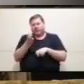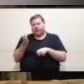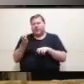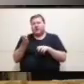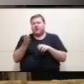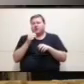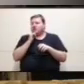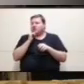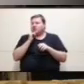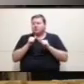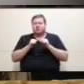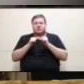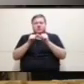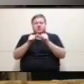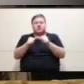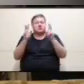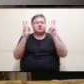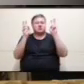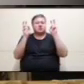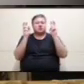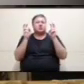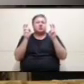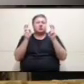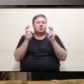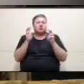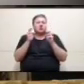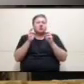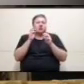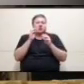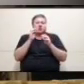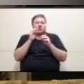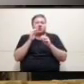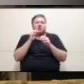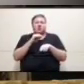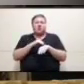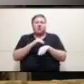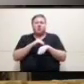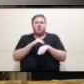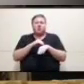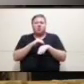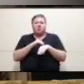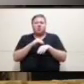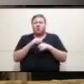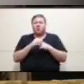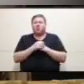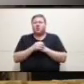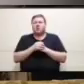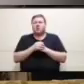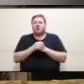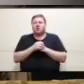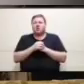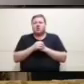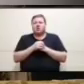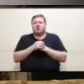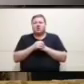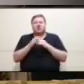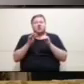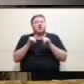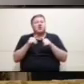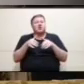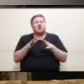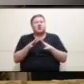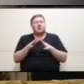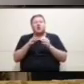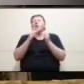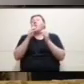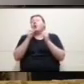to be a matter that requires any further speculation. With that, let me then say, the